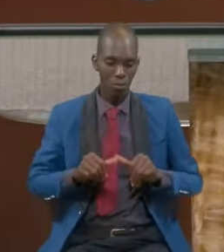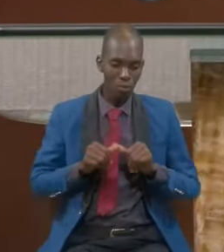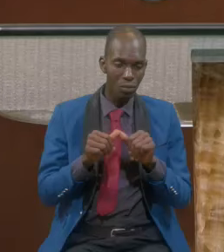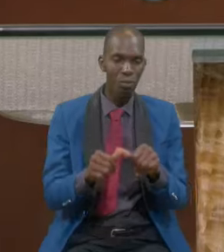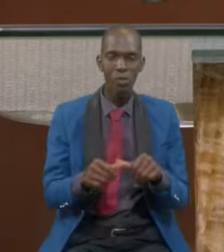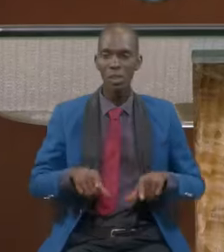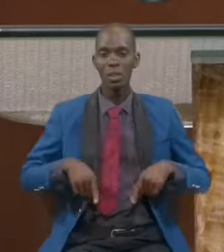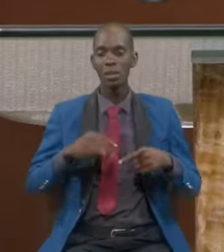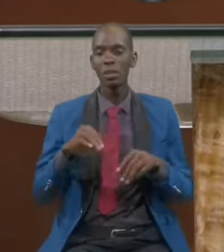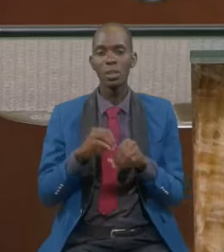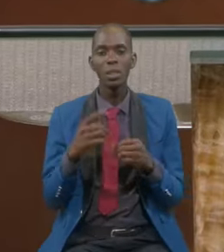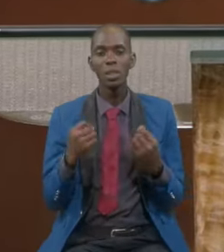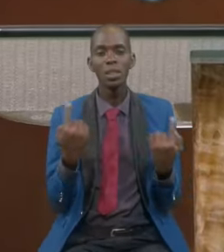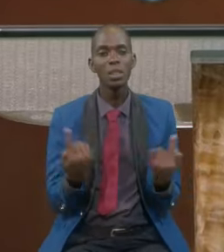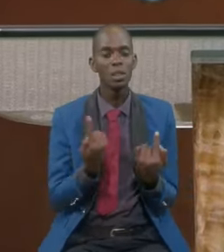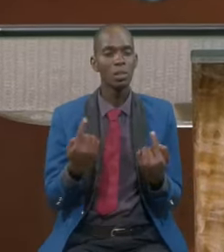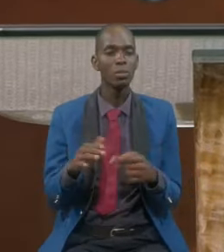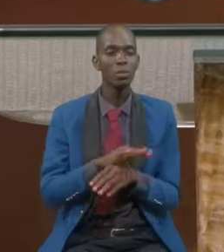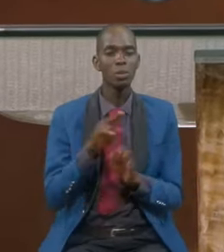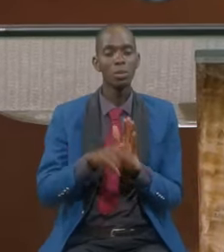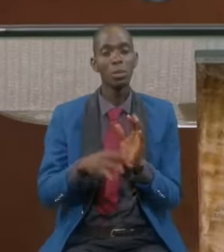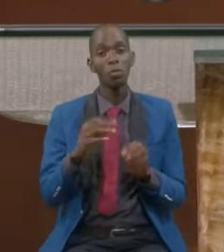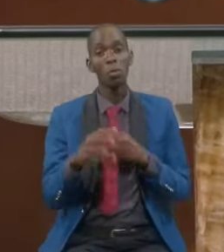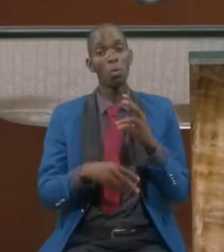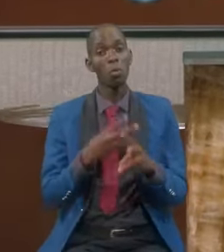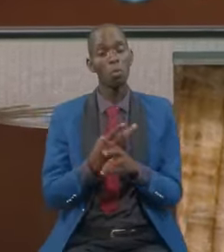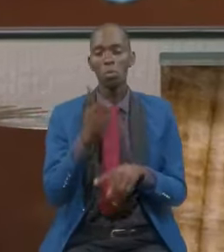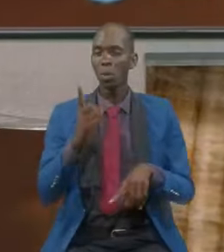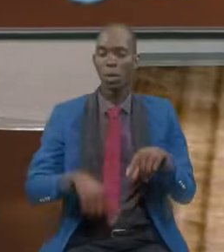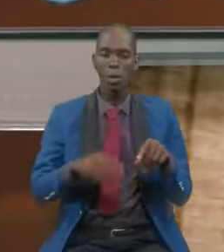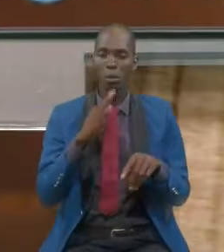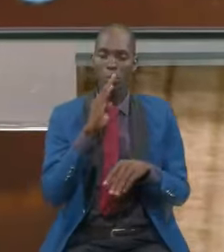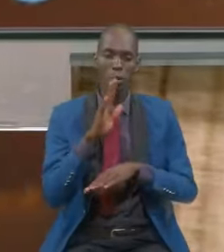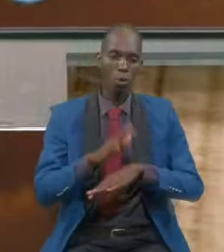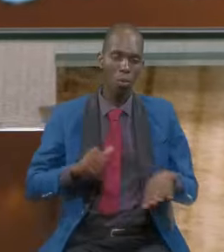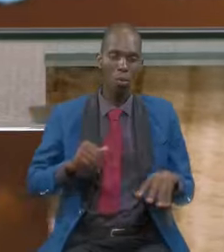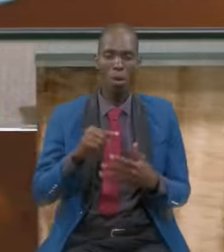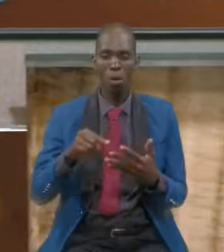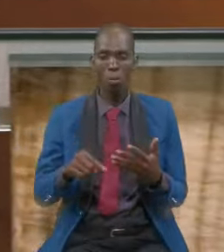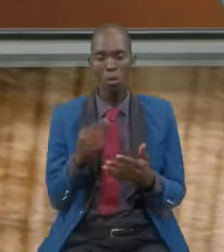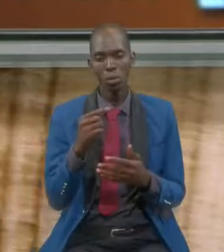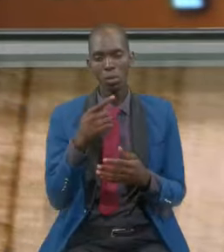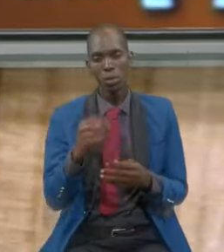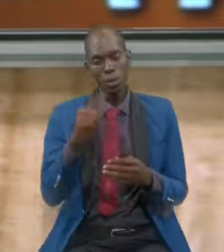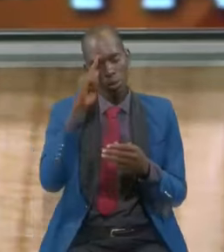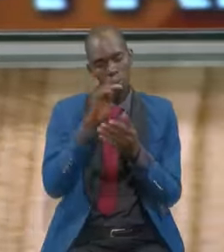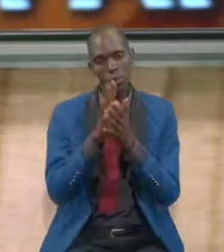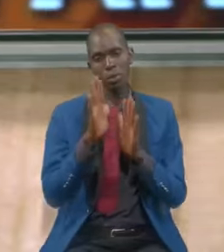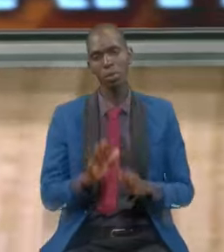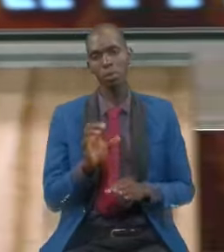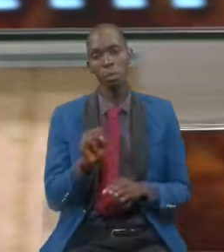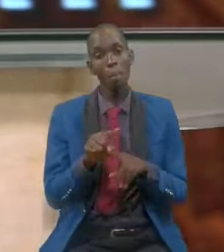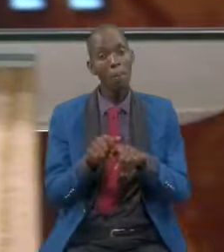of the world, you will not be one of the brethren. But it says, if you have repented, if